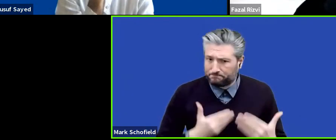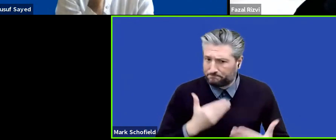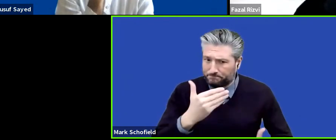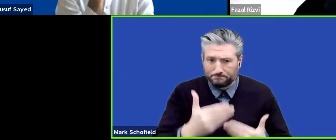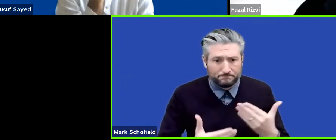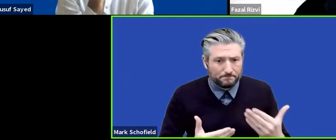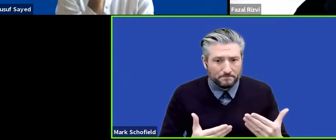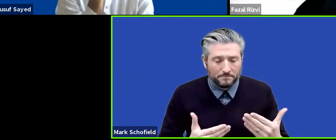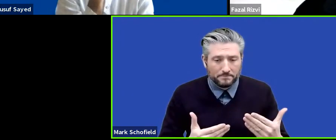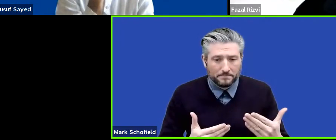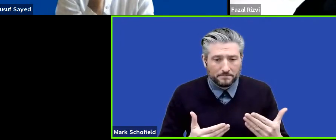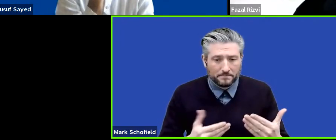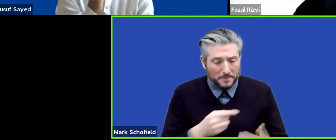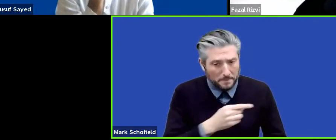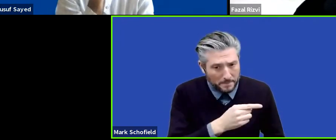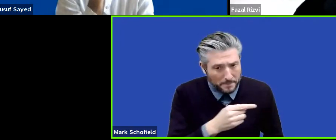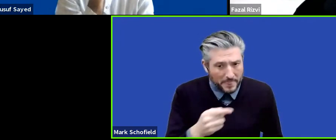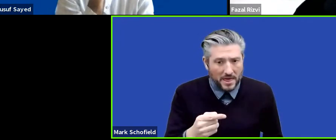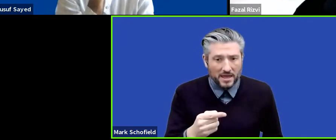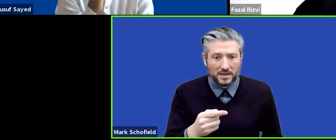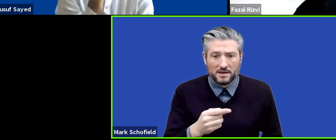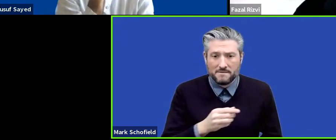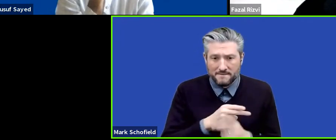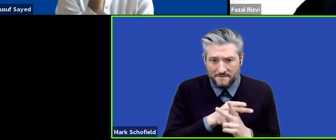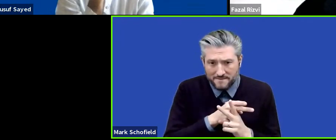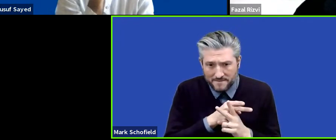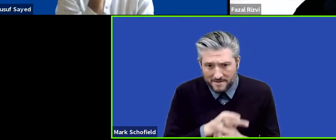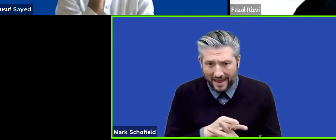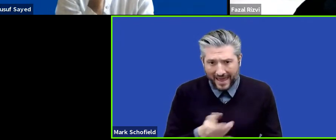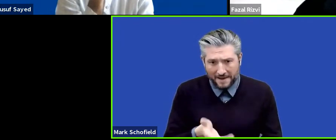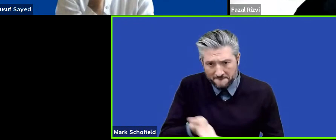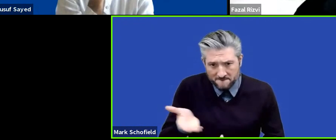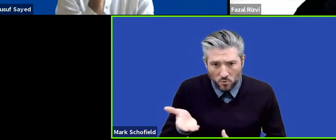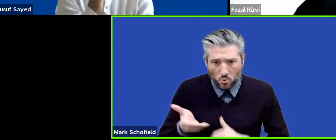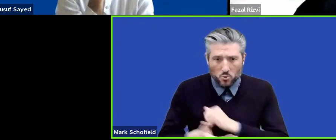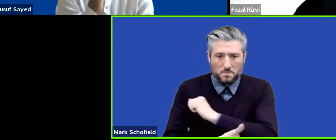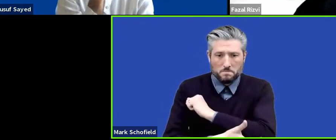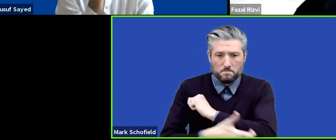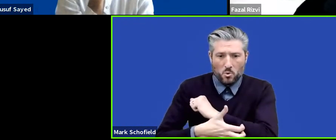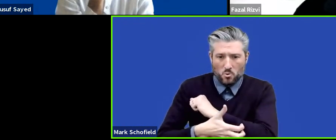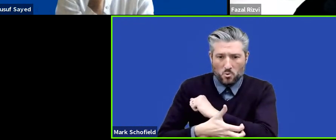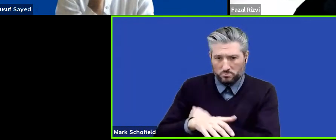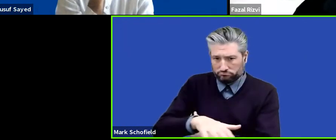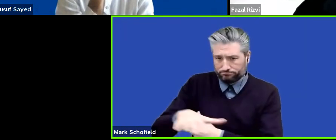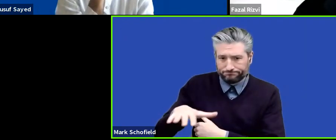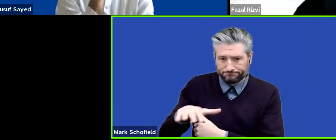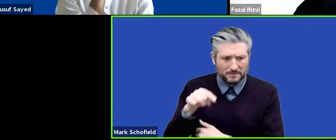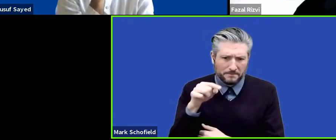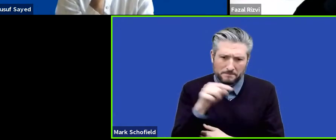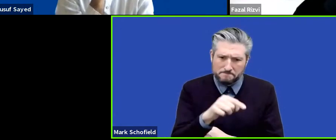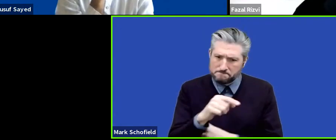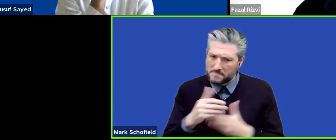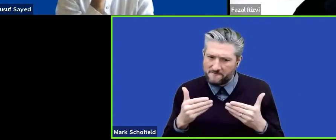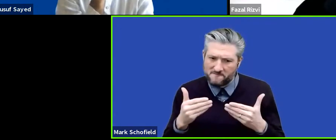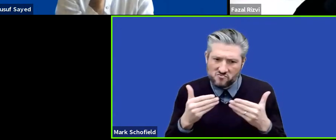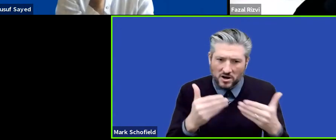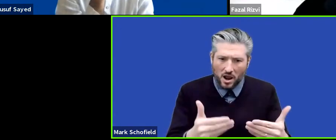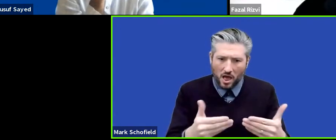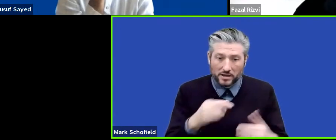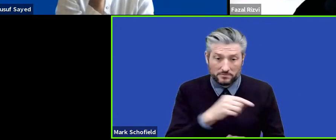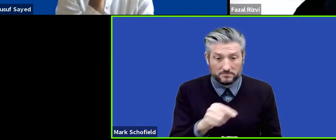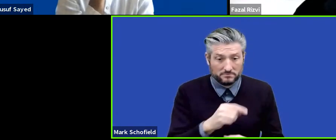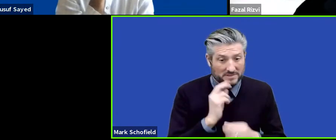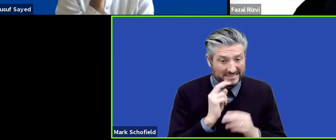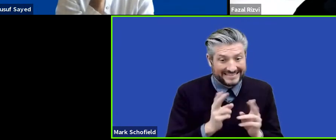people who really cared about the poor, teachers were perhaps in the front line. The governments